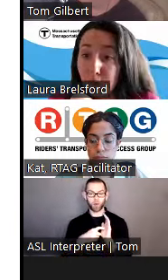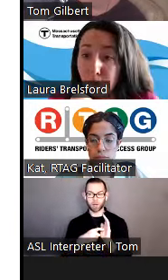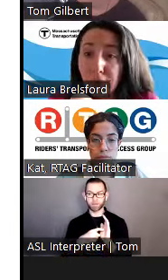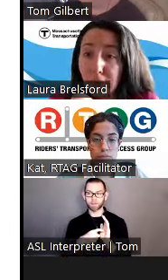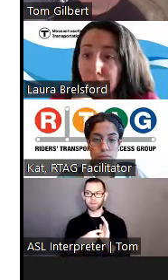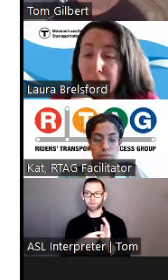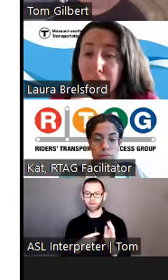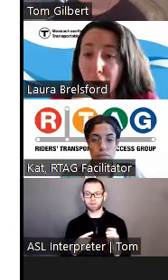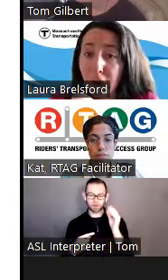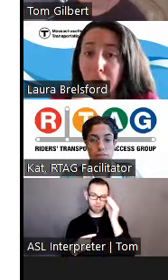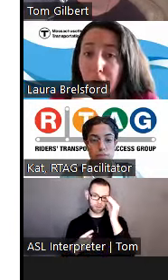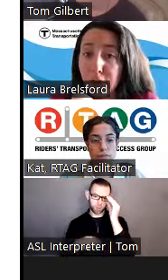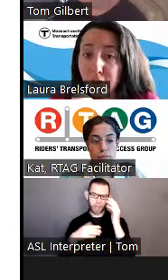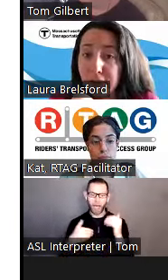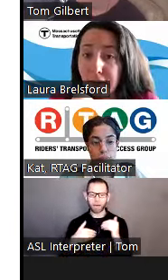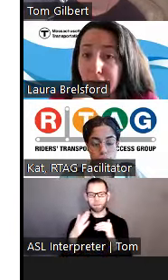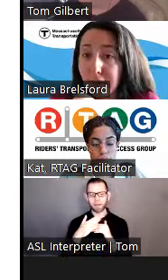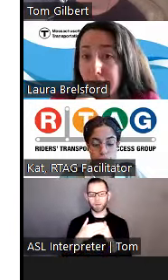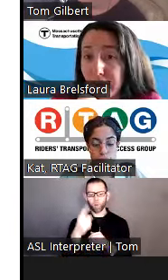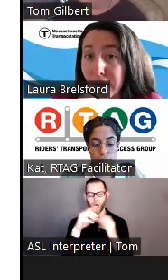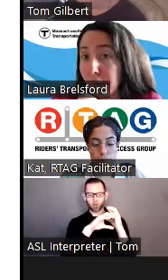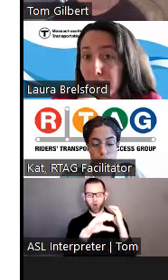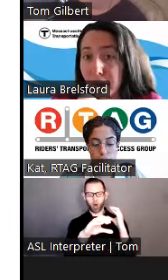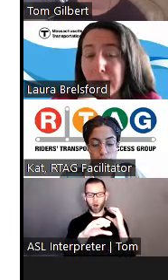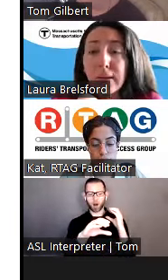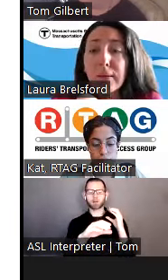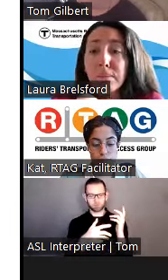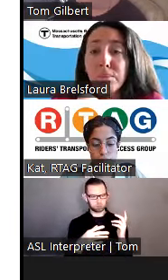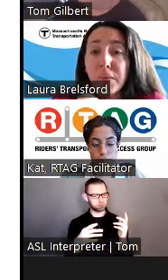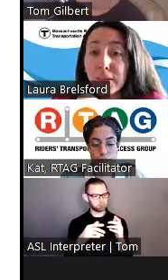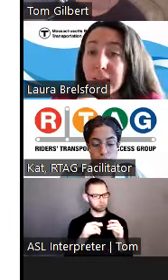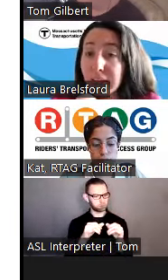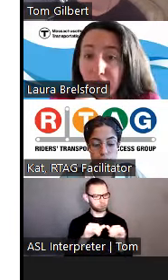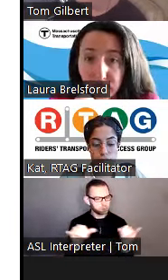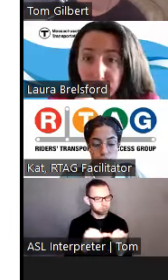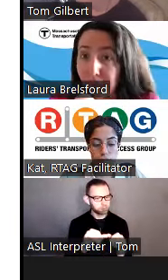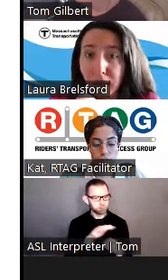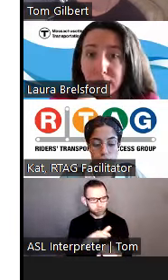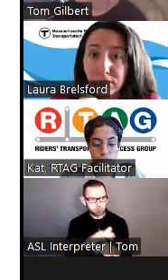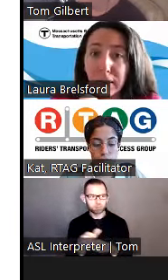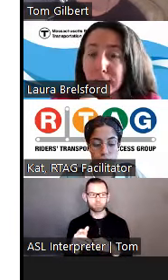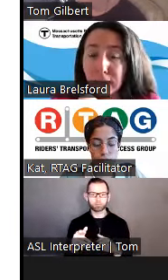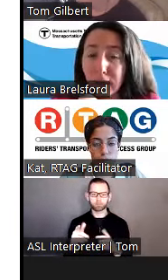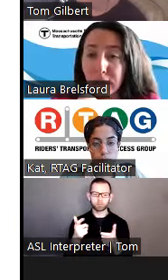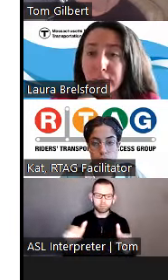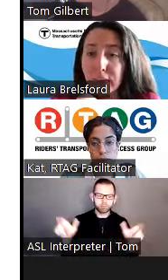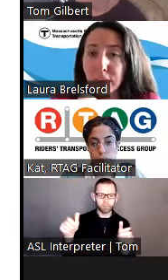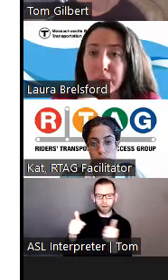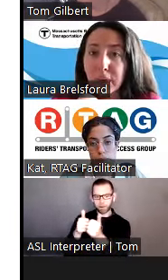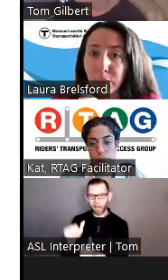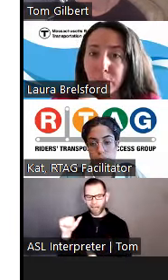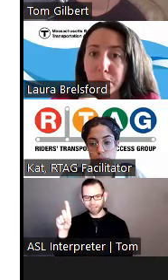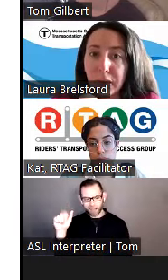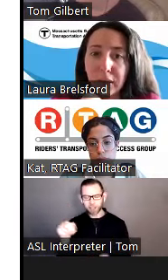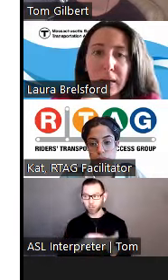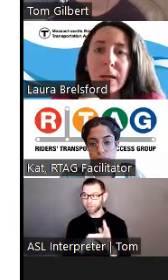at least one compliant car on the train set, and that anyone needing that level of